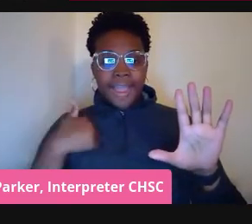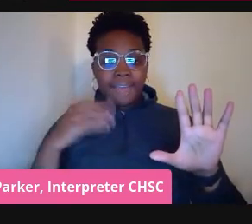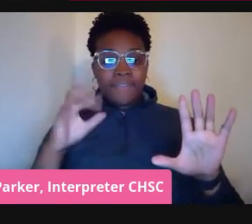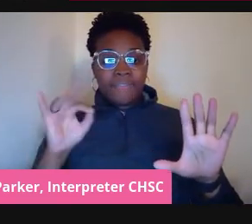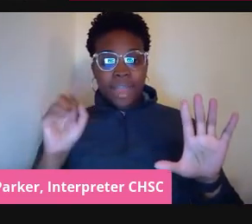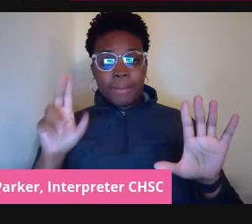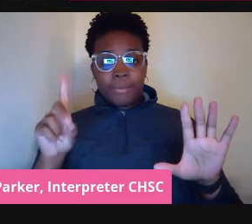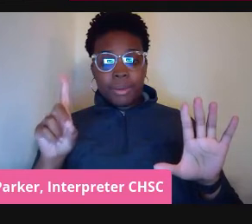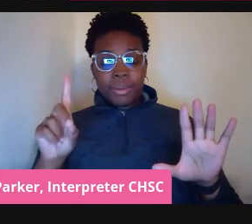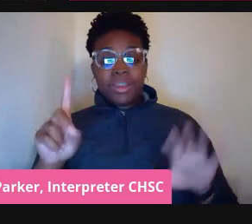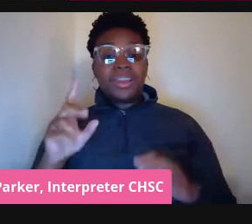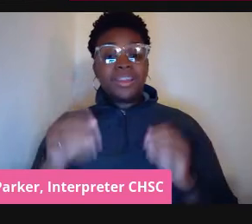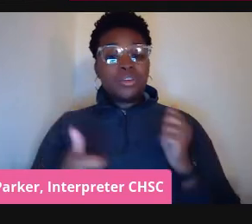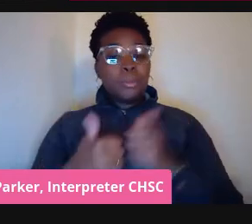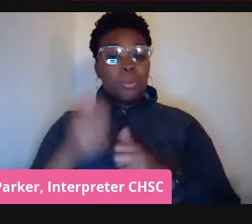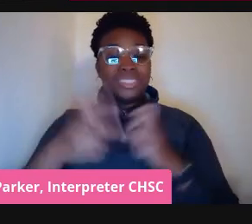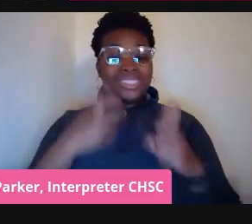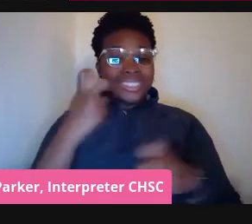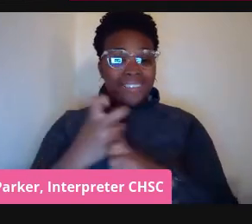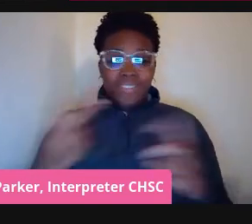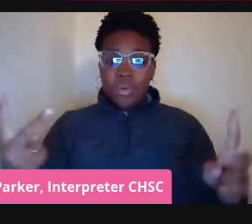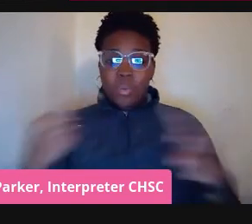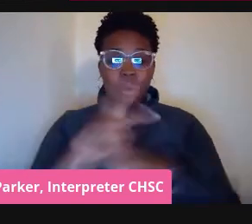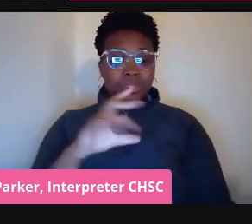and worst cases around.